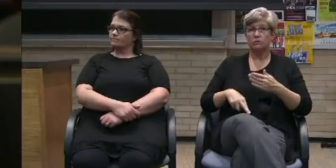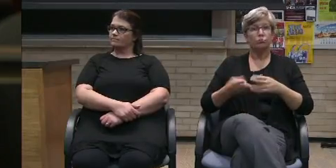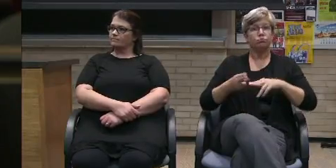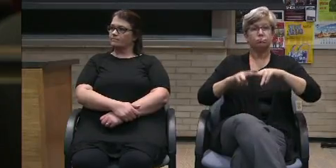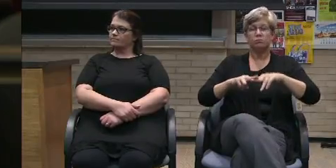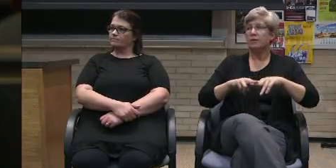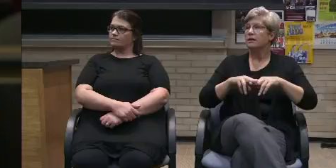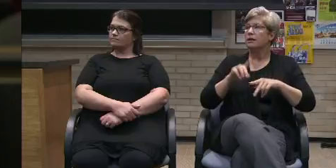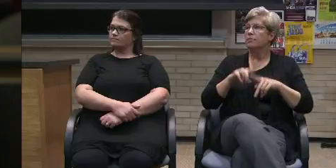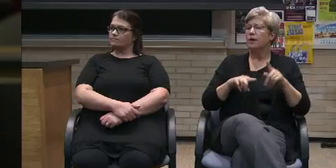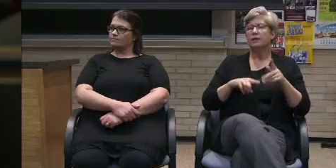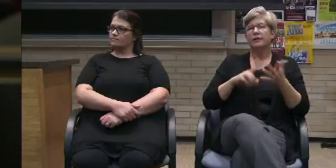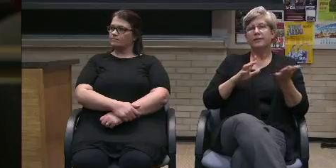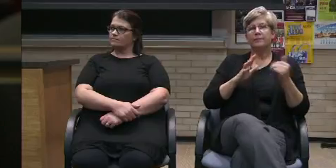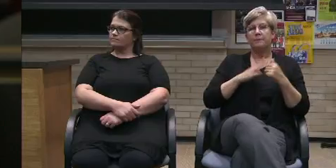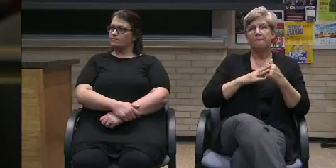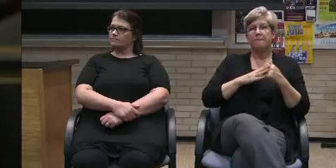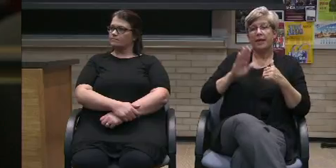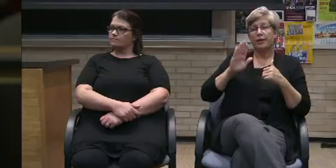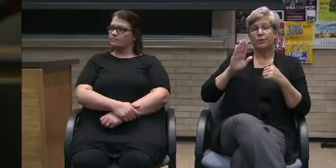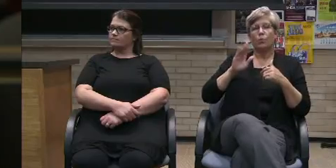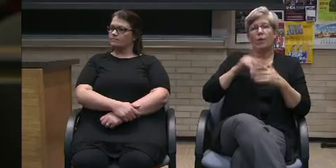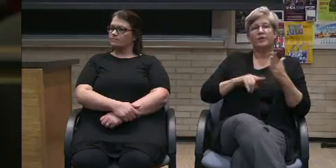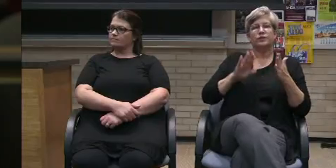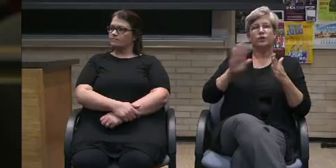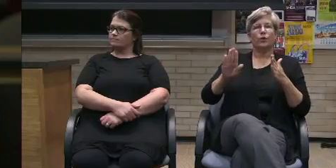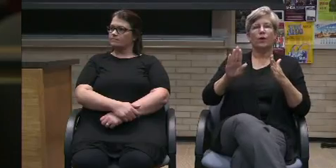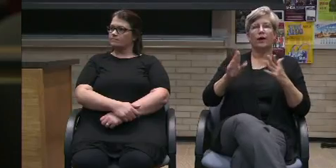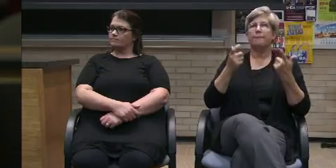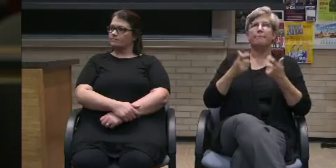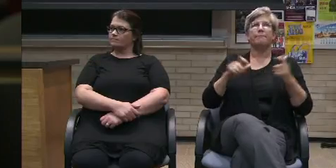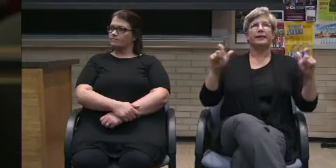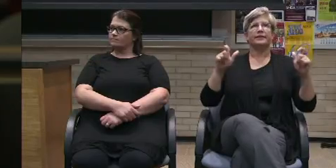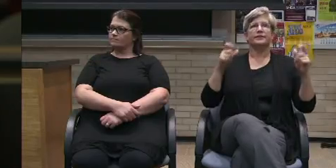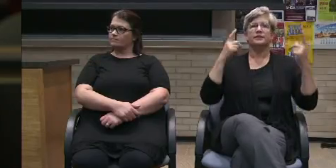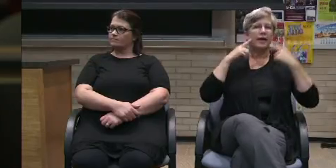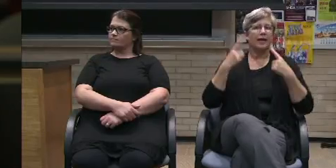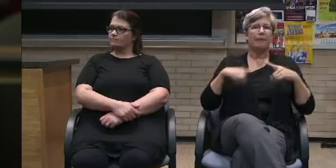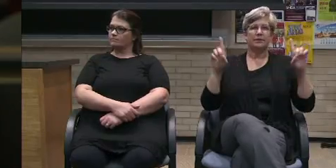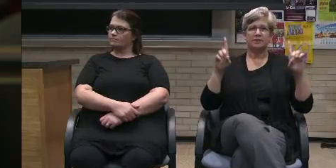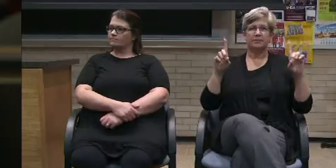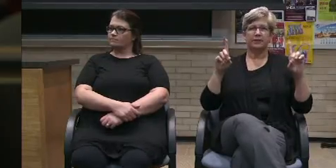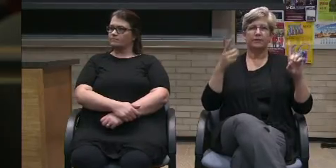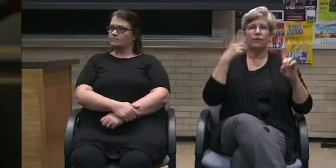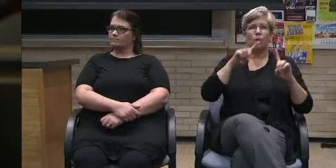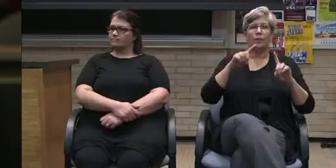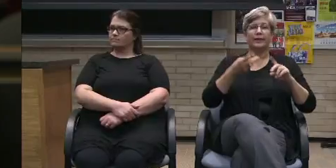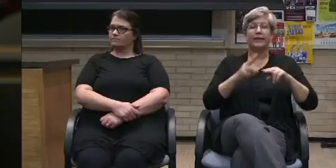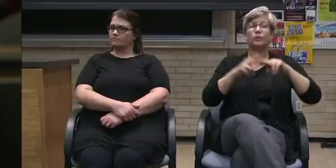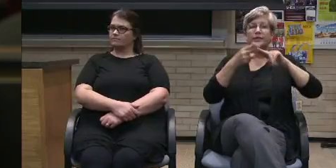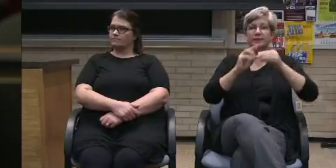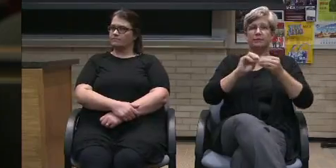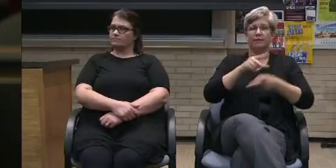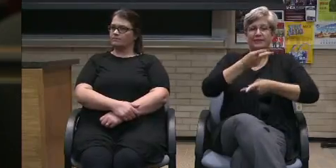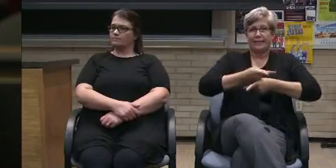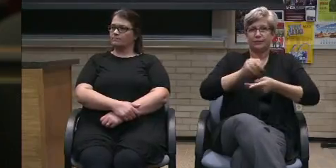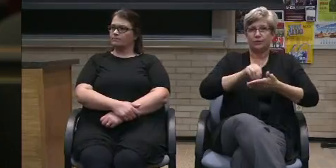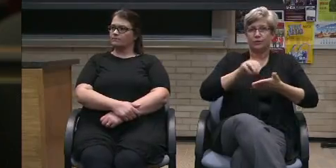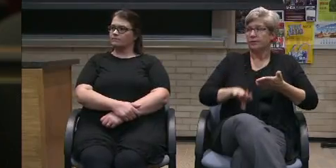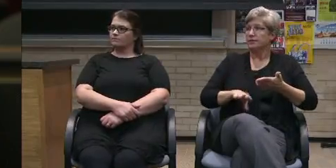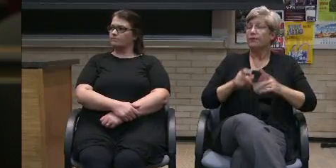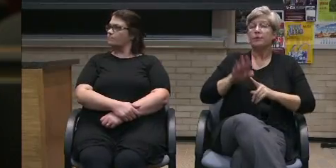What do you consider your biggest accomplishment towards increasing retention? You know, I mean, from